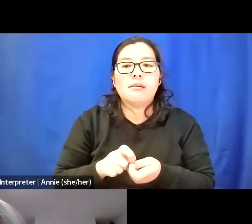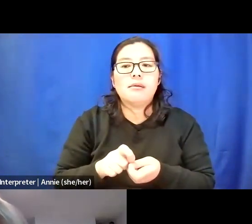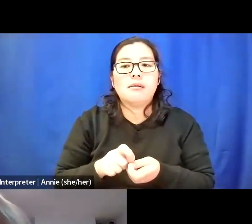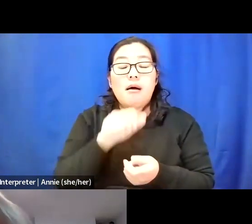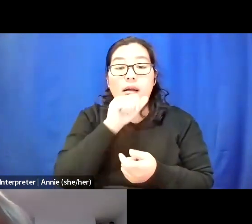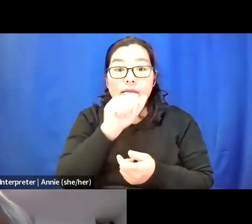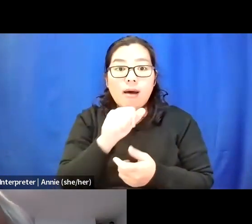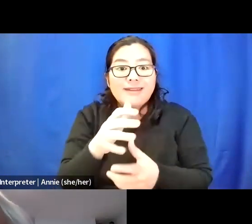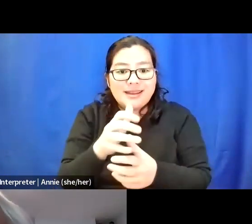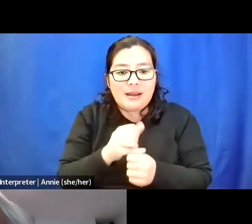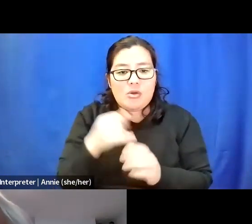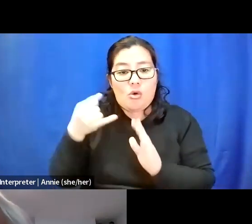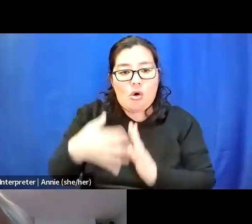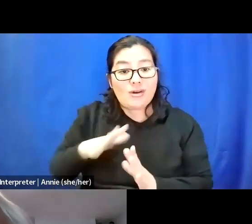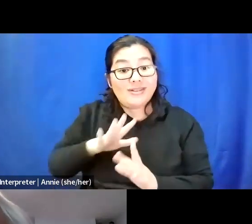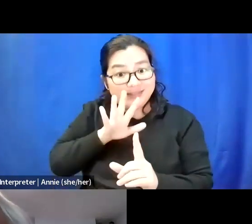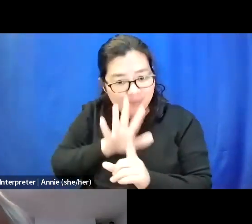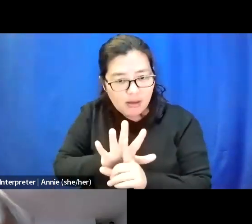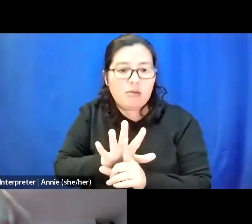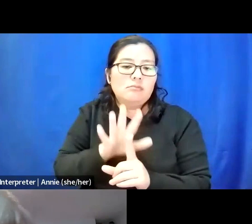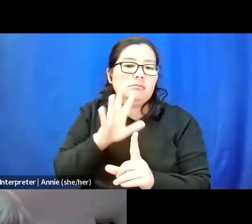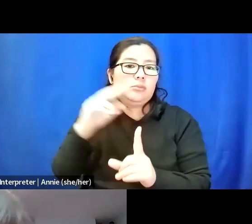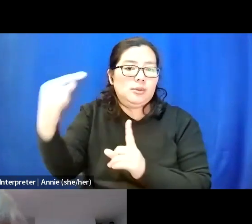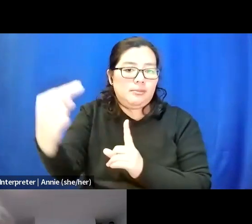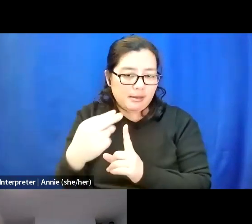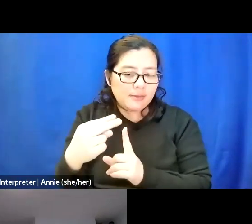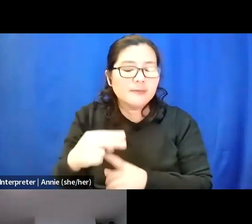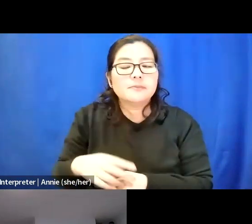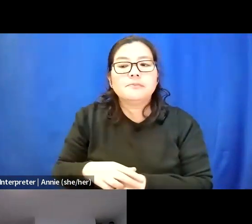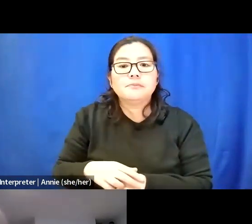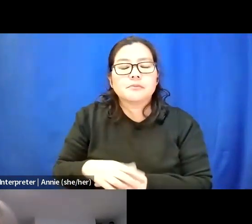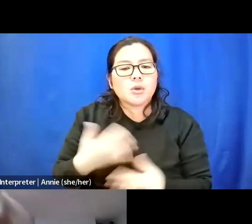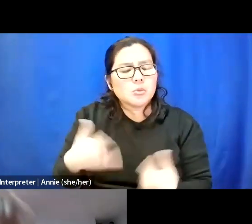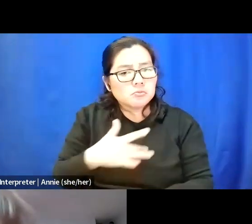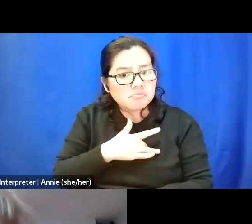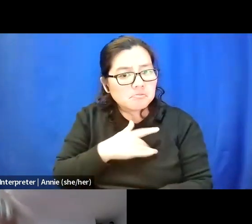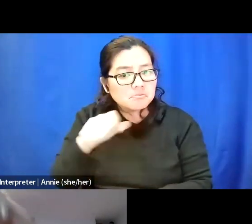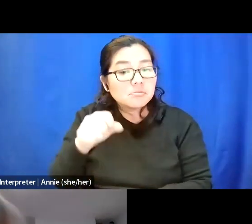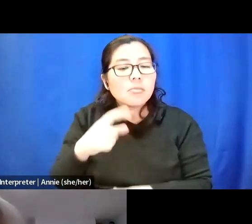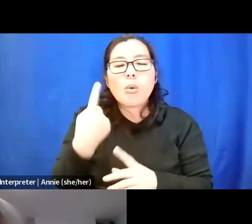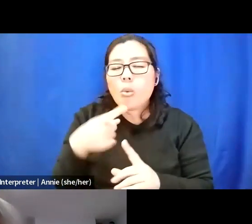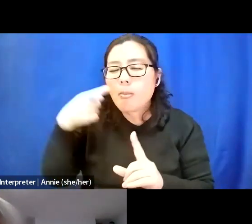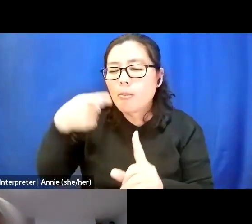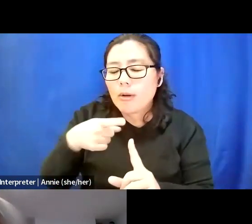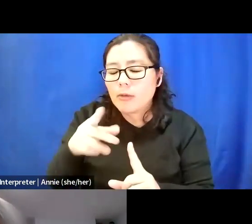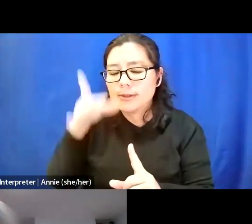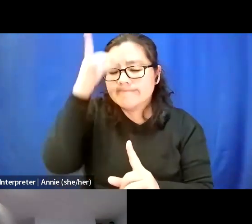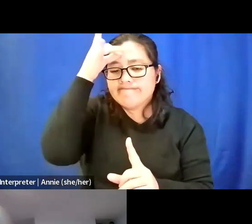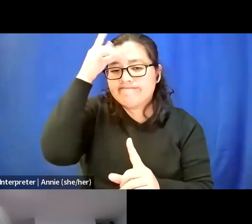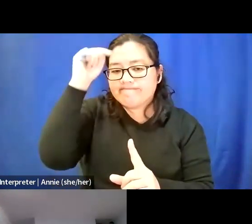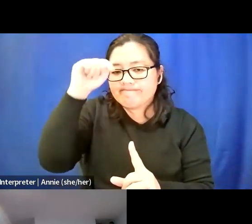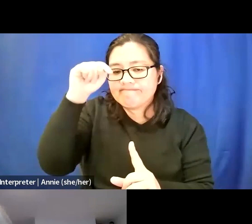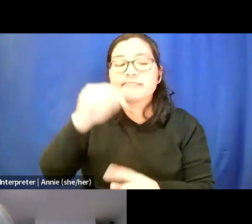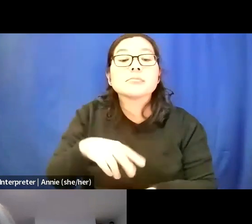artist's perspective. And it was very meaningful to me. But one point that stuck in my mind was where